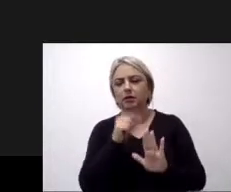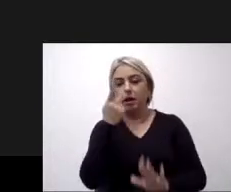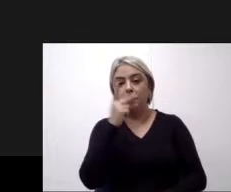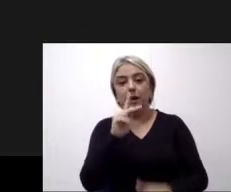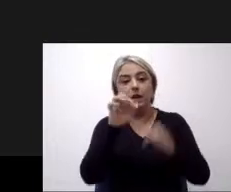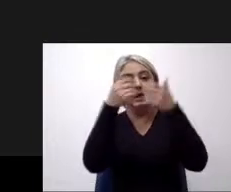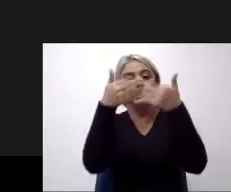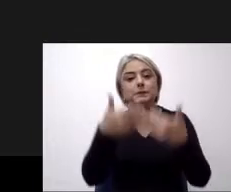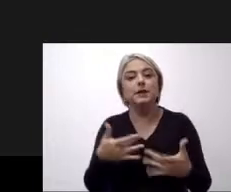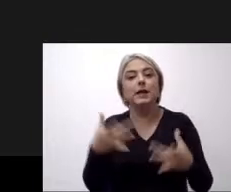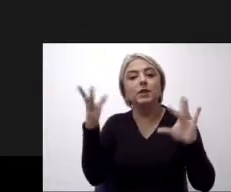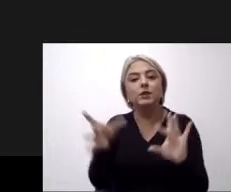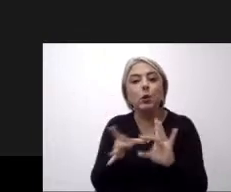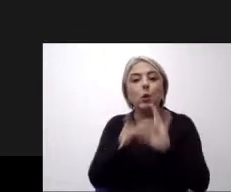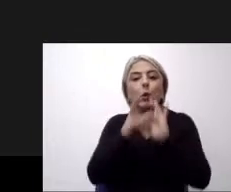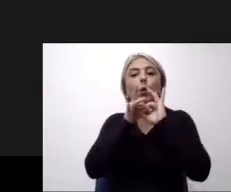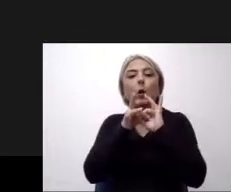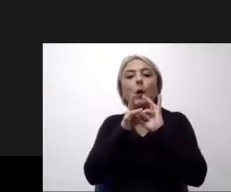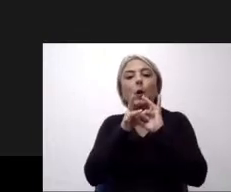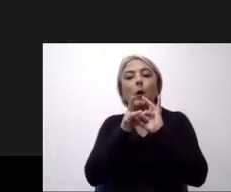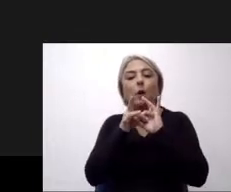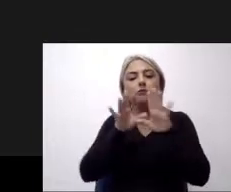between feminist movement and